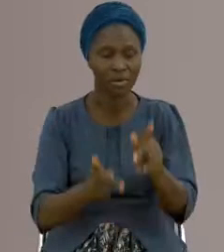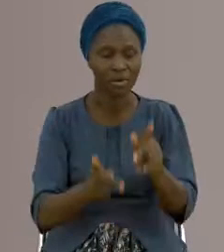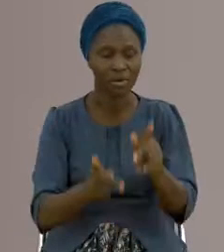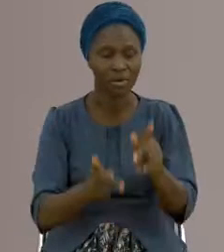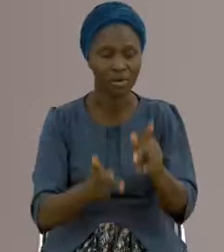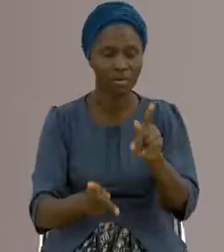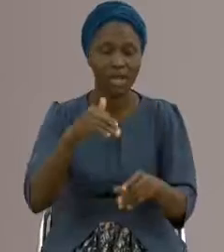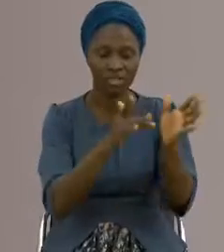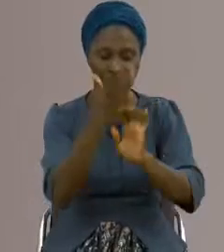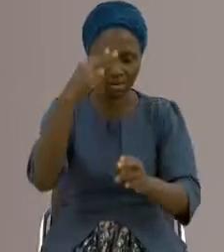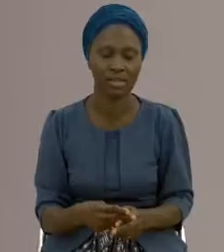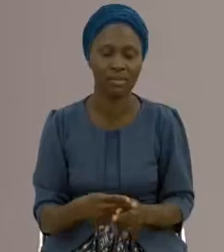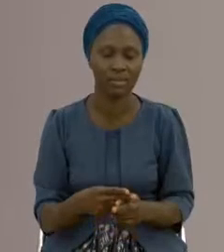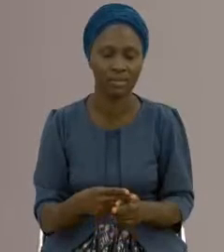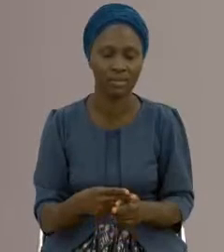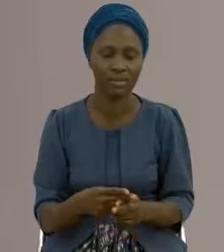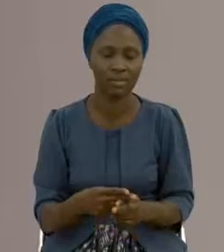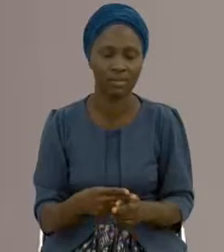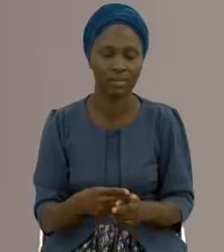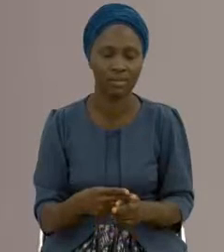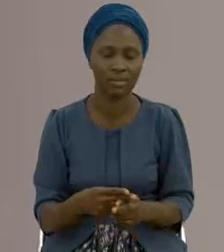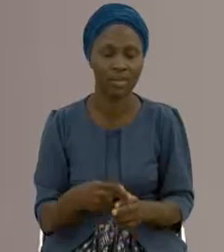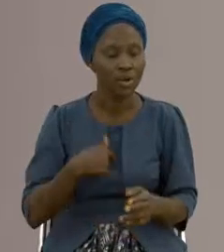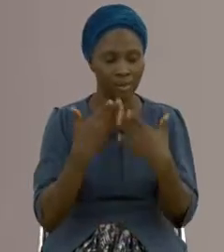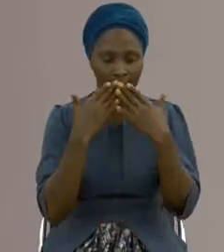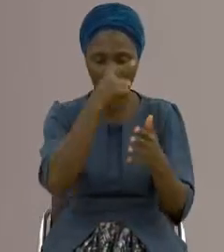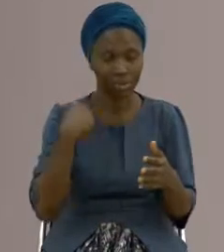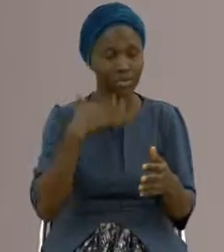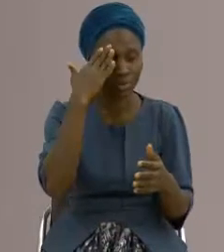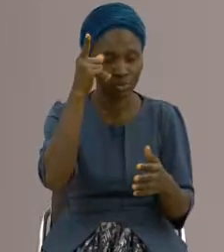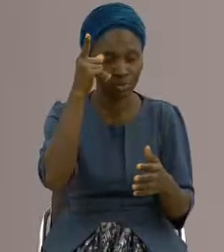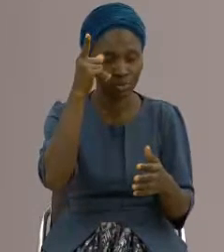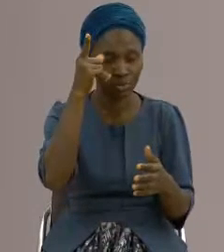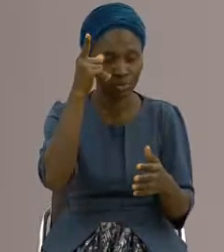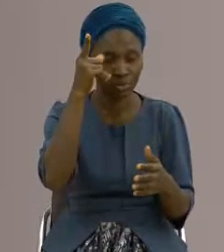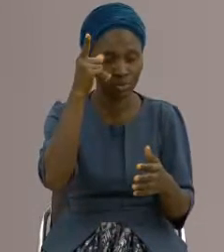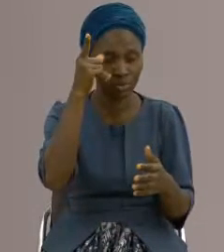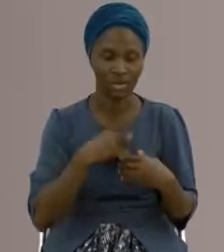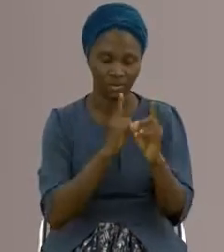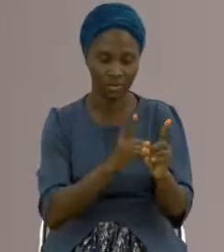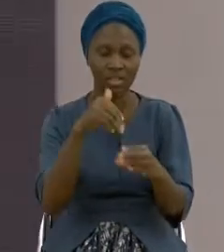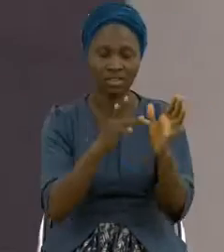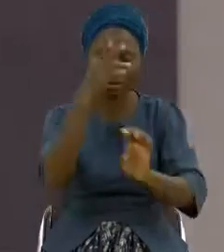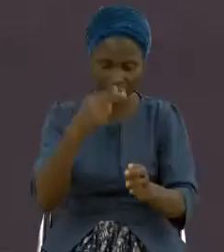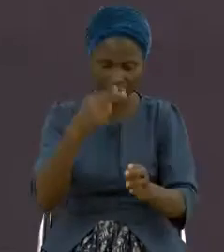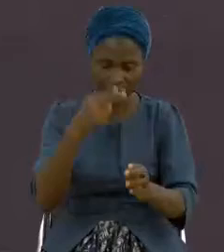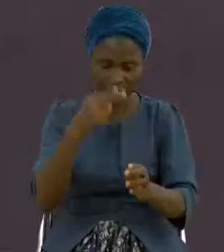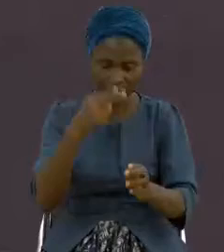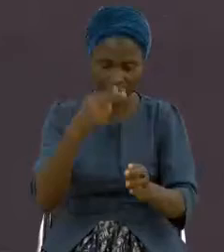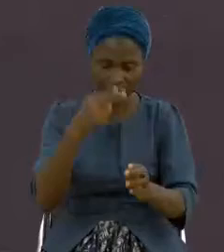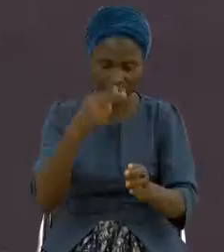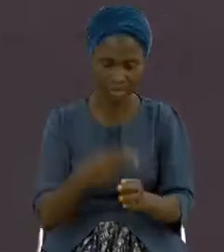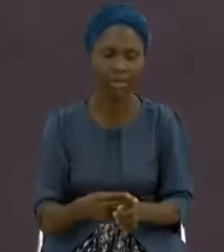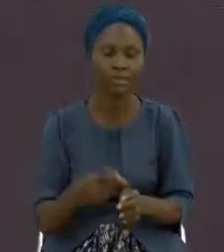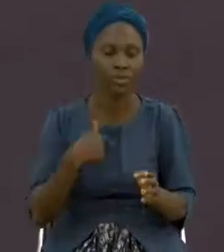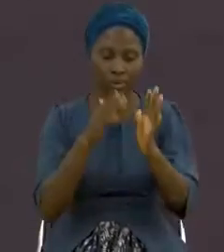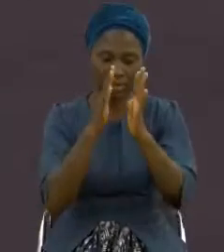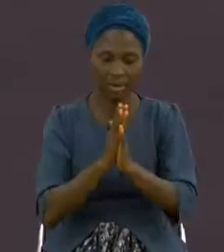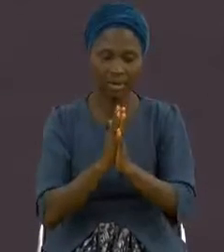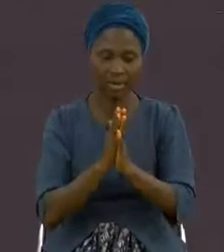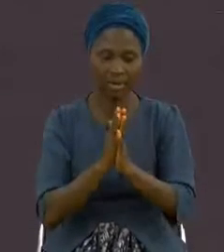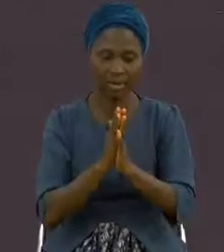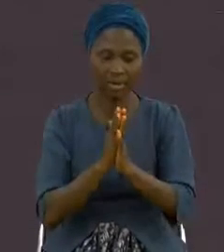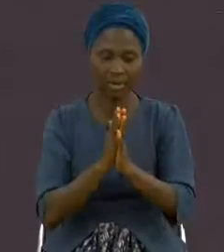you because we know you have answered. In Jesus' name we pray. And